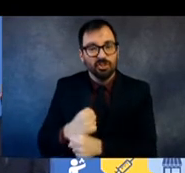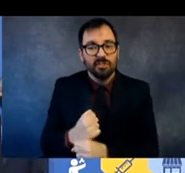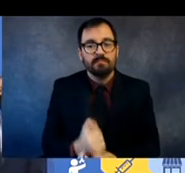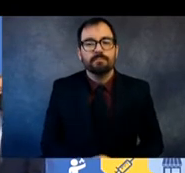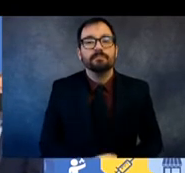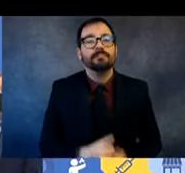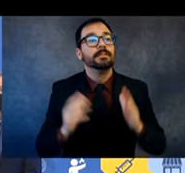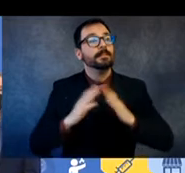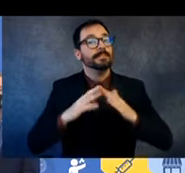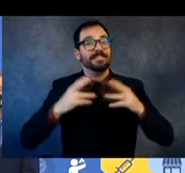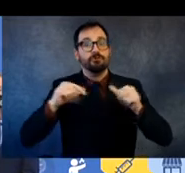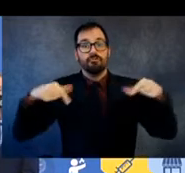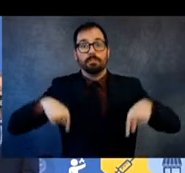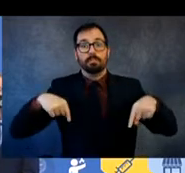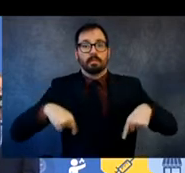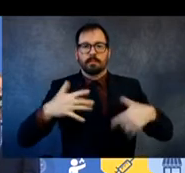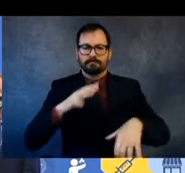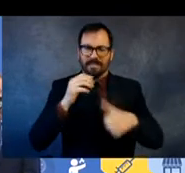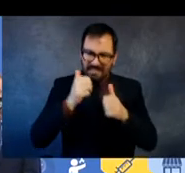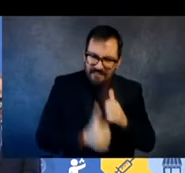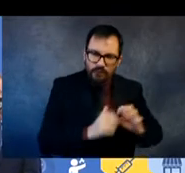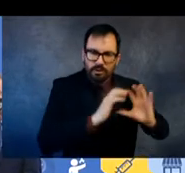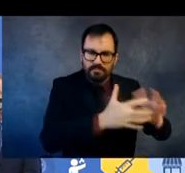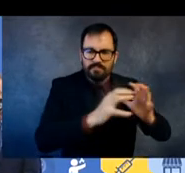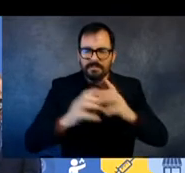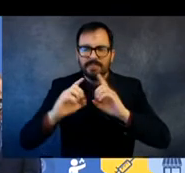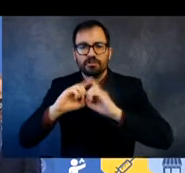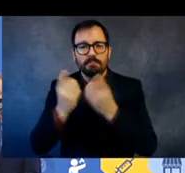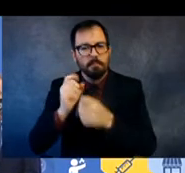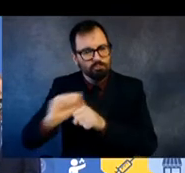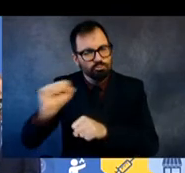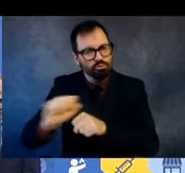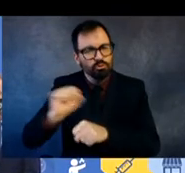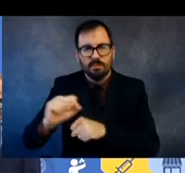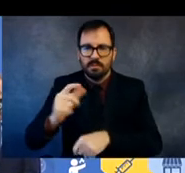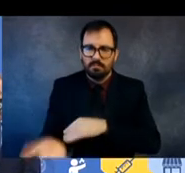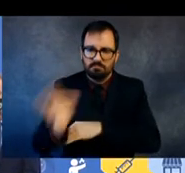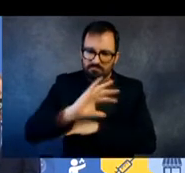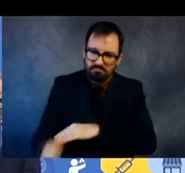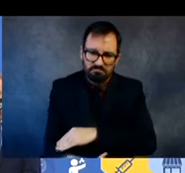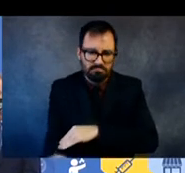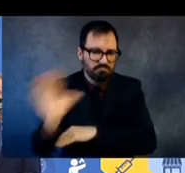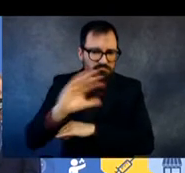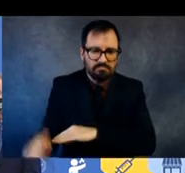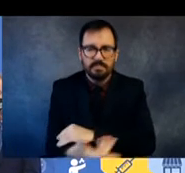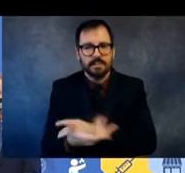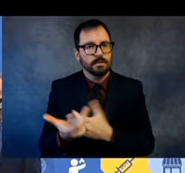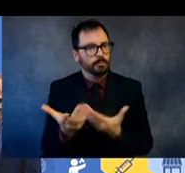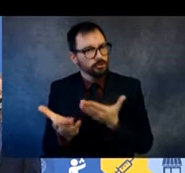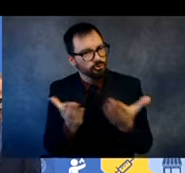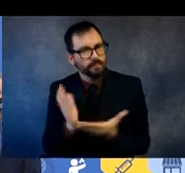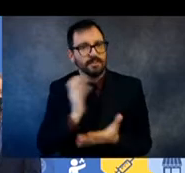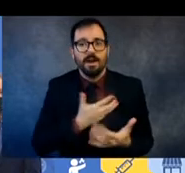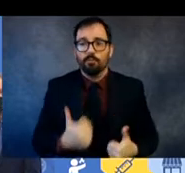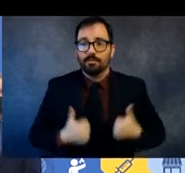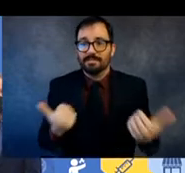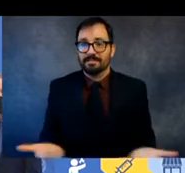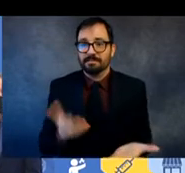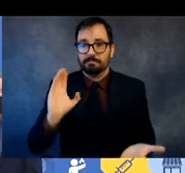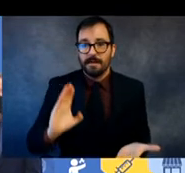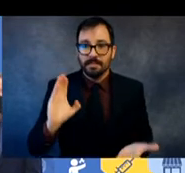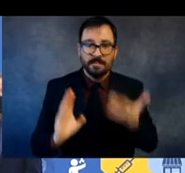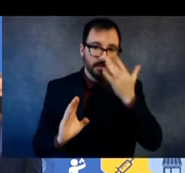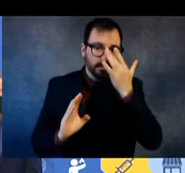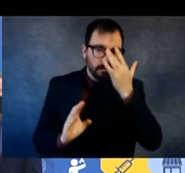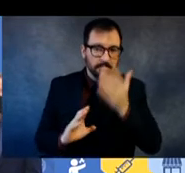around the clock to serve our residents. But in many ways, the work of recovery is only beginning. So I'm grateful that there's help